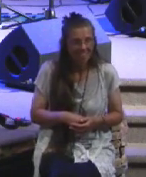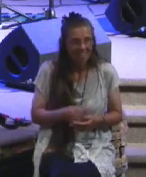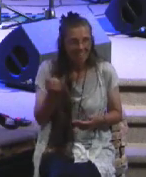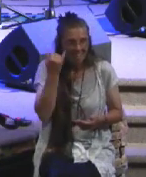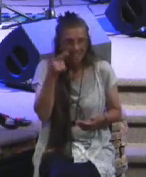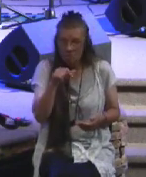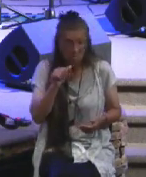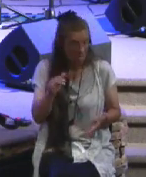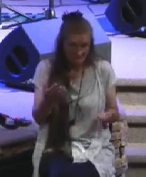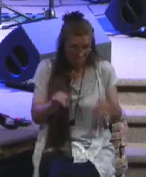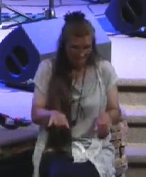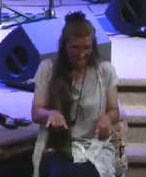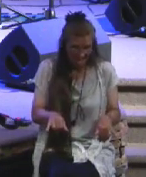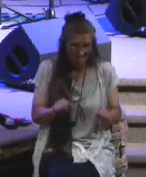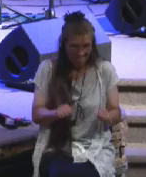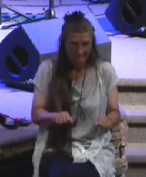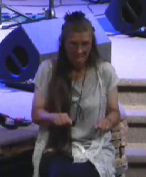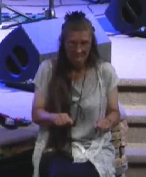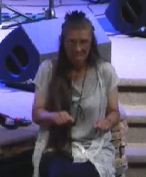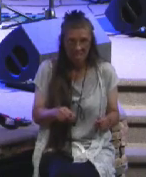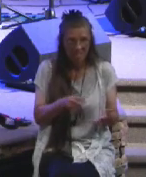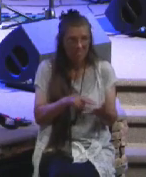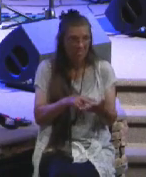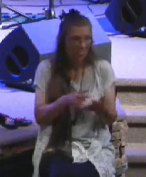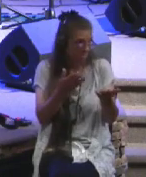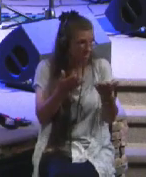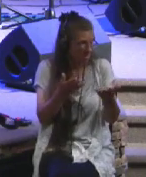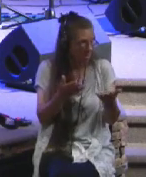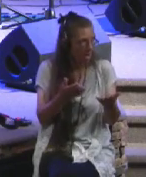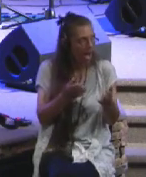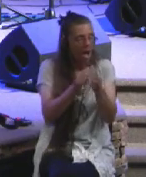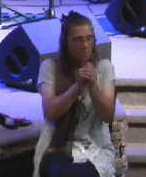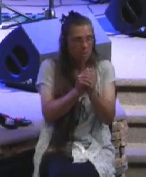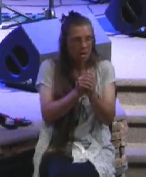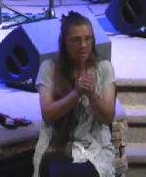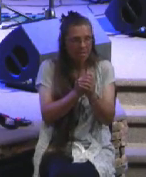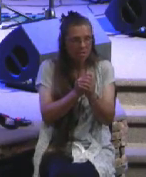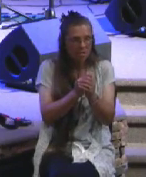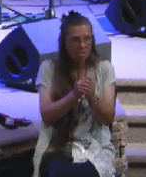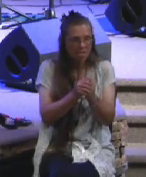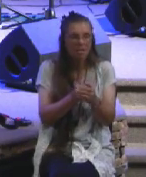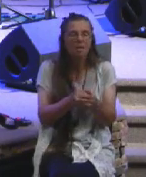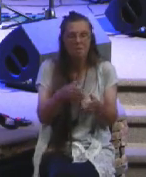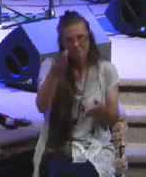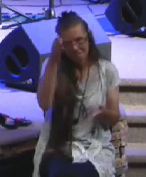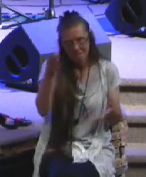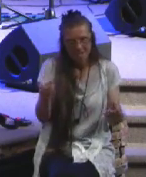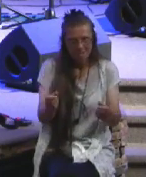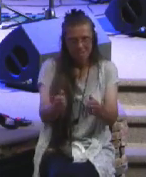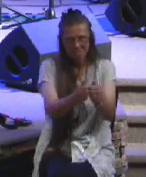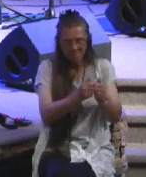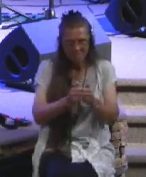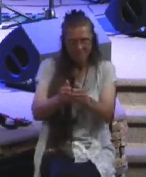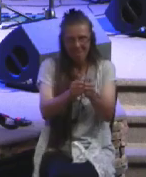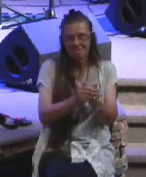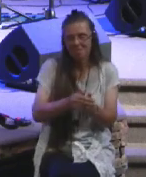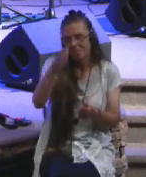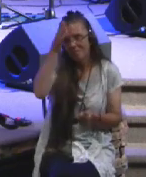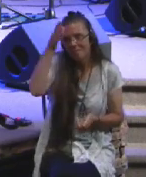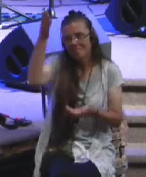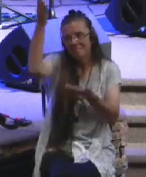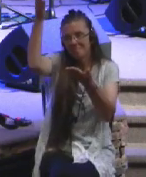You can't visit your dad for one reason or another, then I pray that you spend some time with your Heavenly Father today. Because I'm